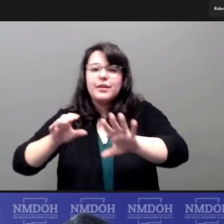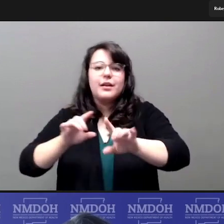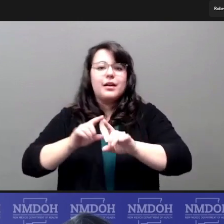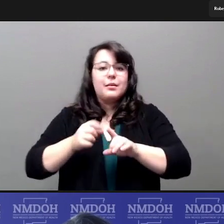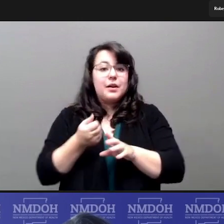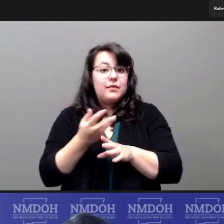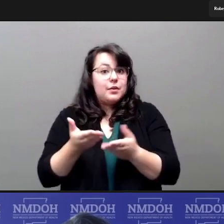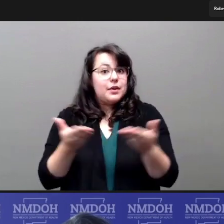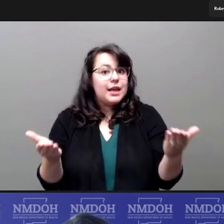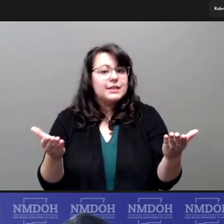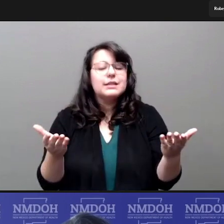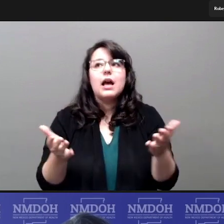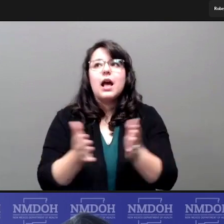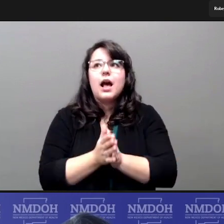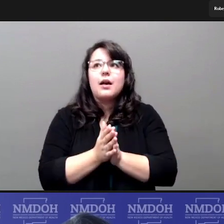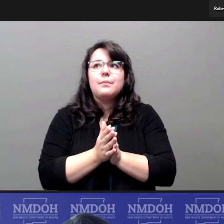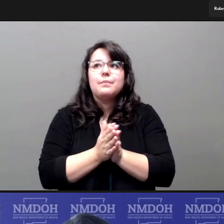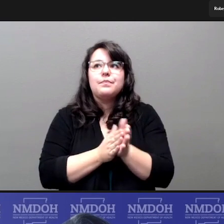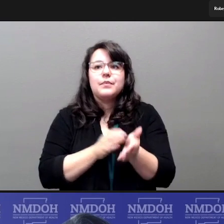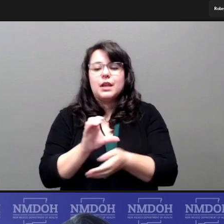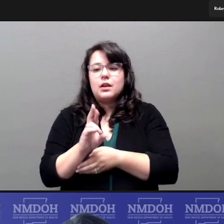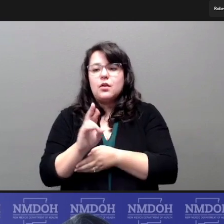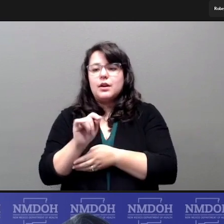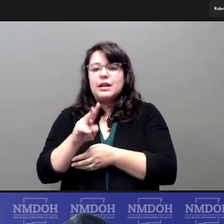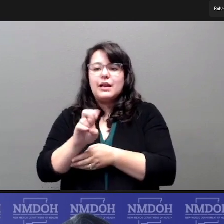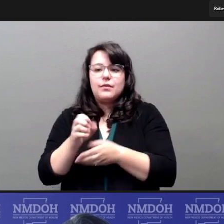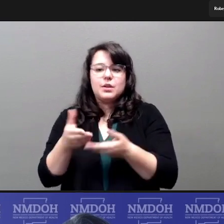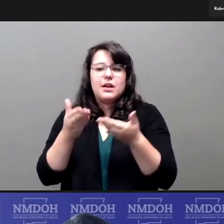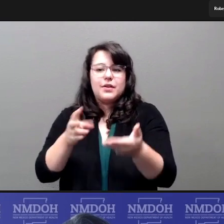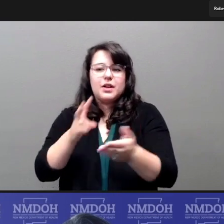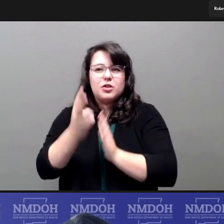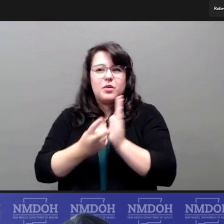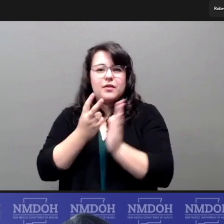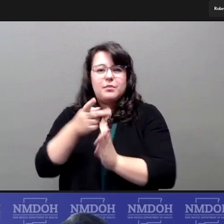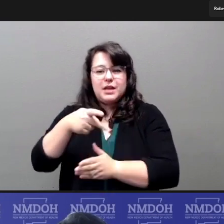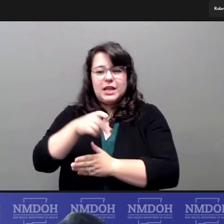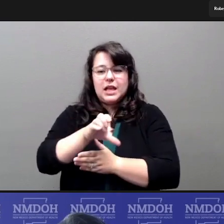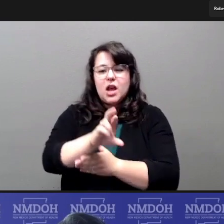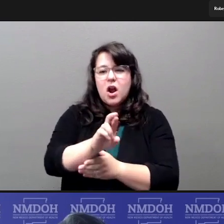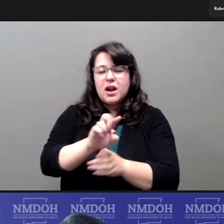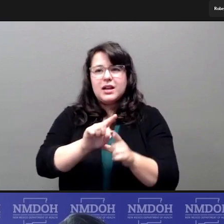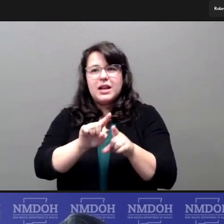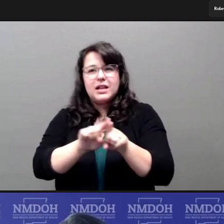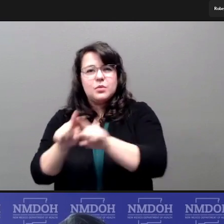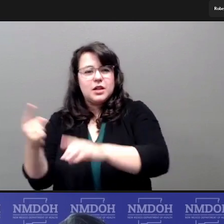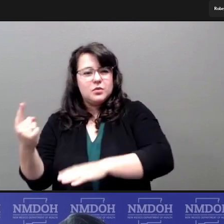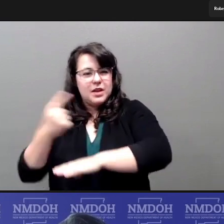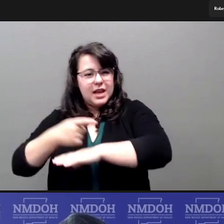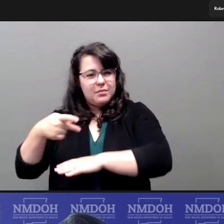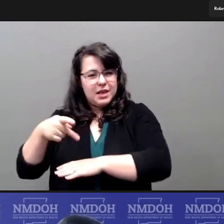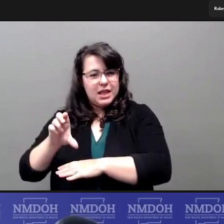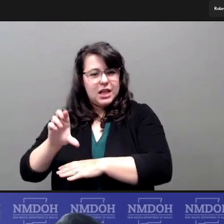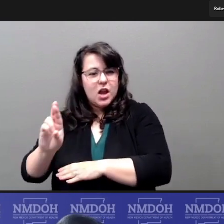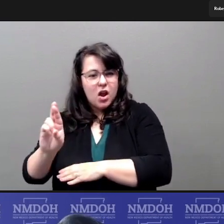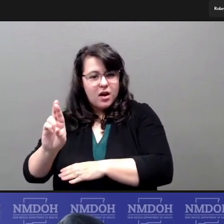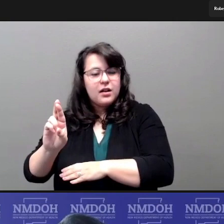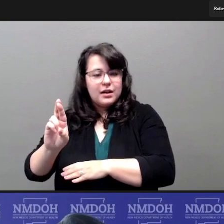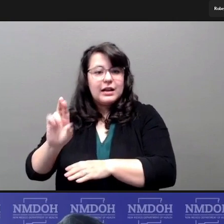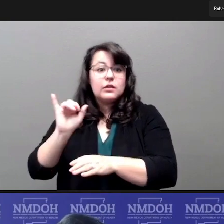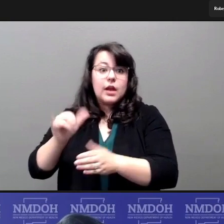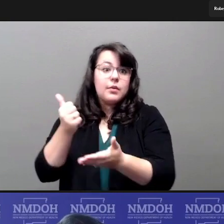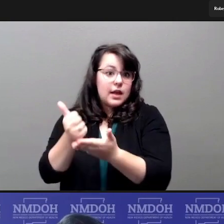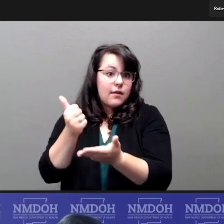things. Curative was offering 2-hour PCRs and 1-day PCRs. And so that was super helpful. And